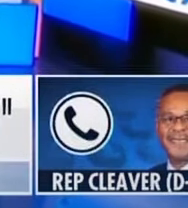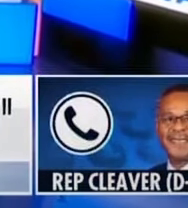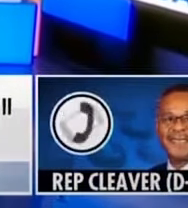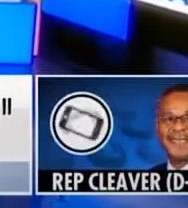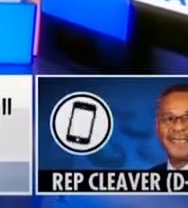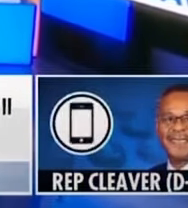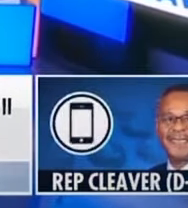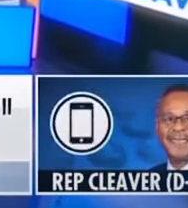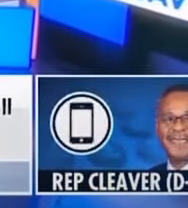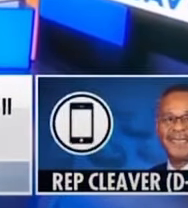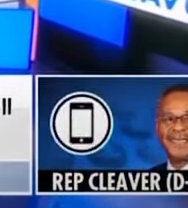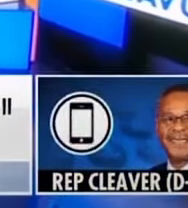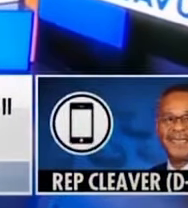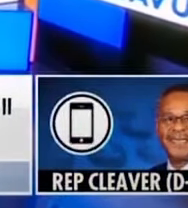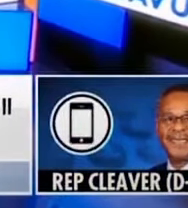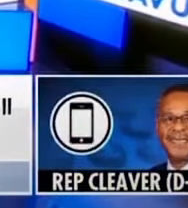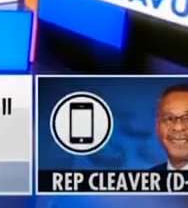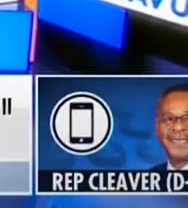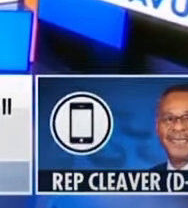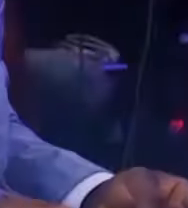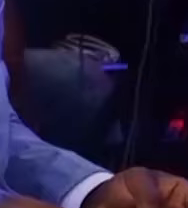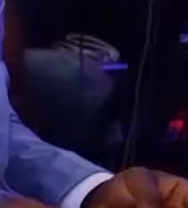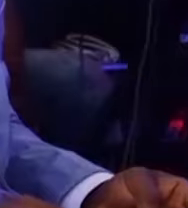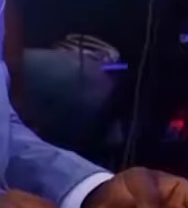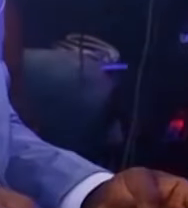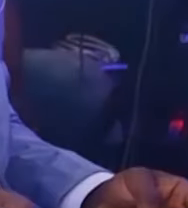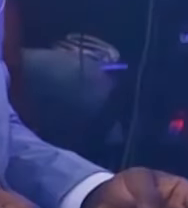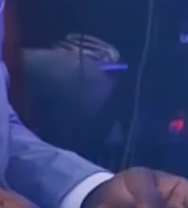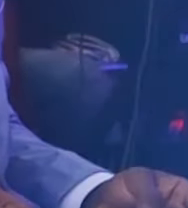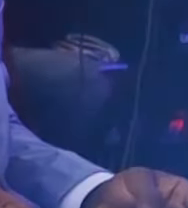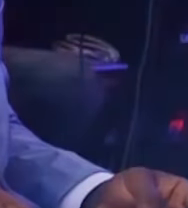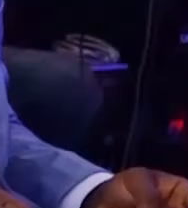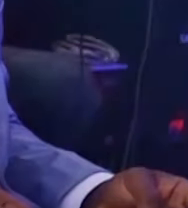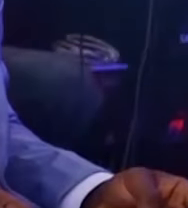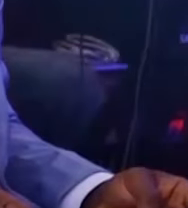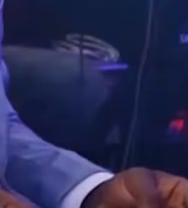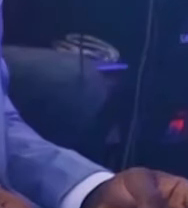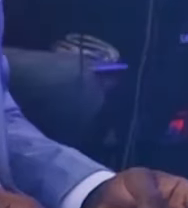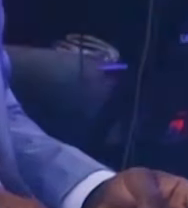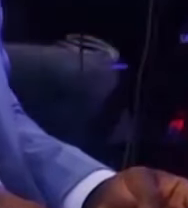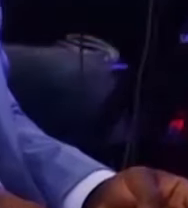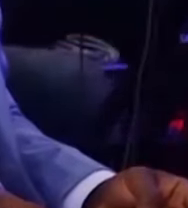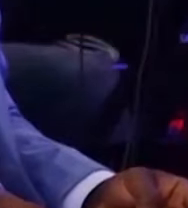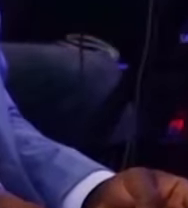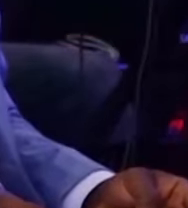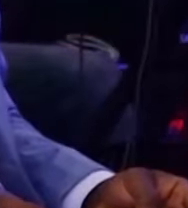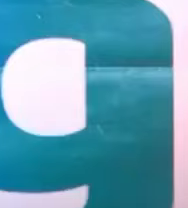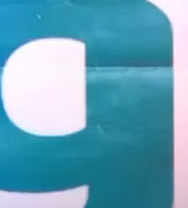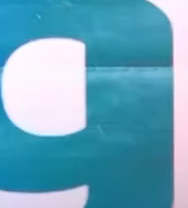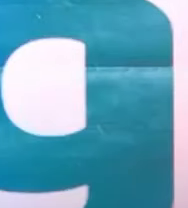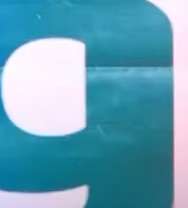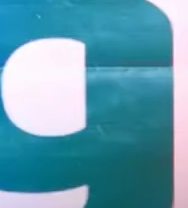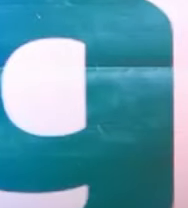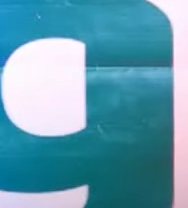women now in Congress. Right. So that is it. If a big man like this start ending his